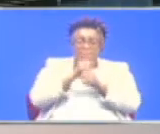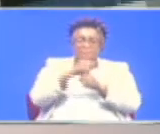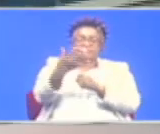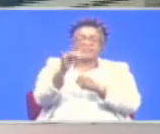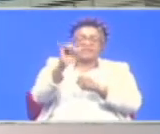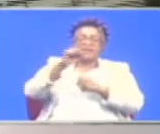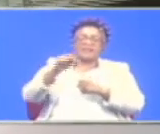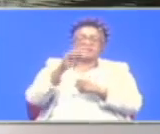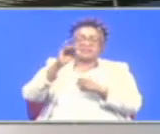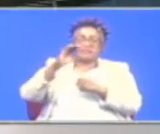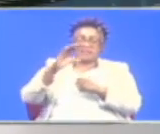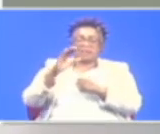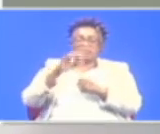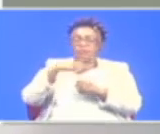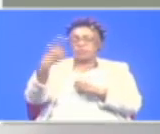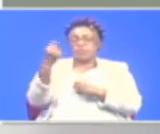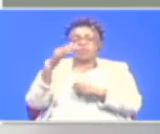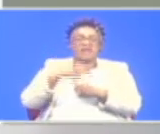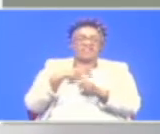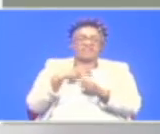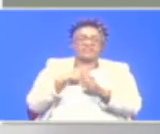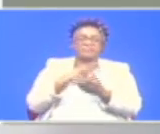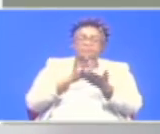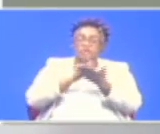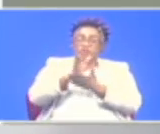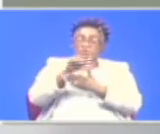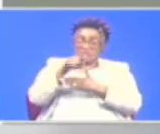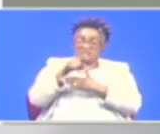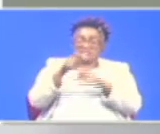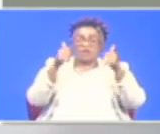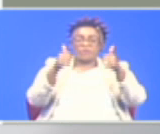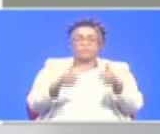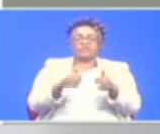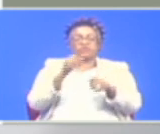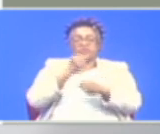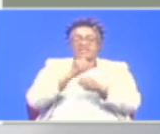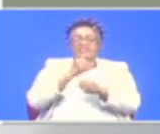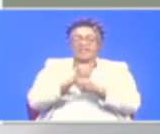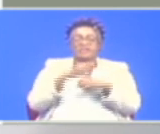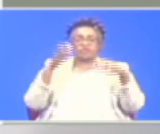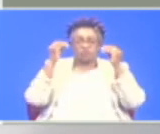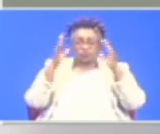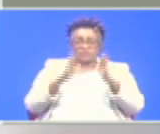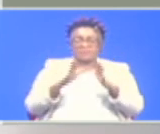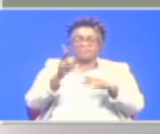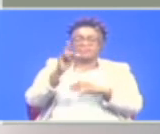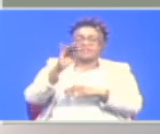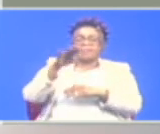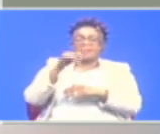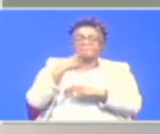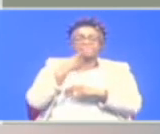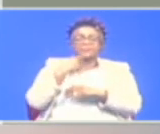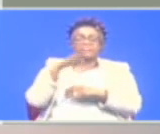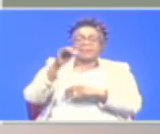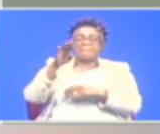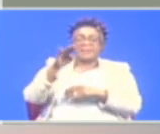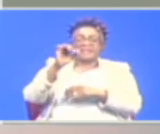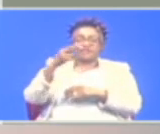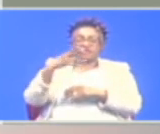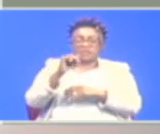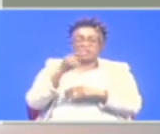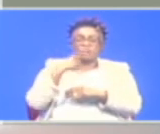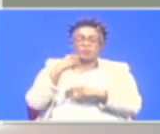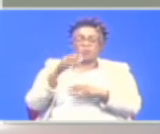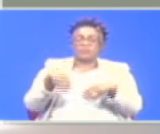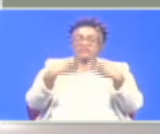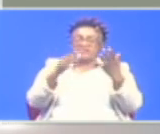Isaac Mbeche, on leave. Through this notice to staff and students, Kiama claims that Mbeche, who was named